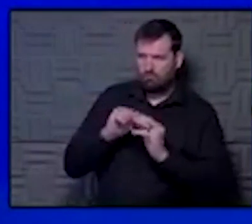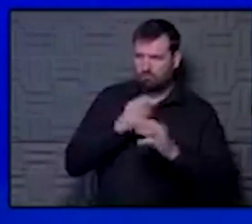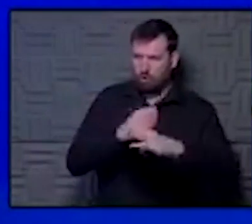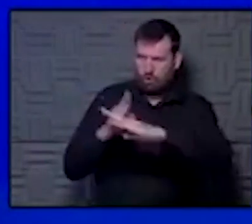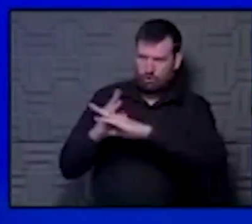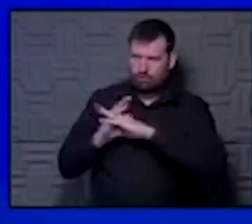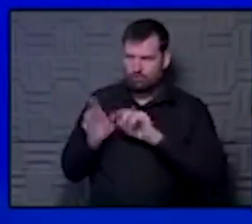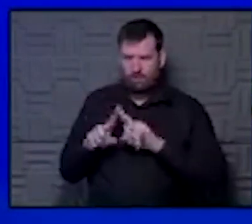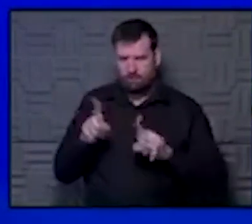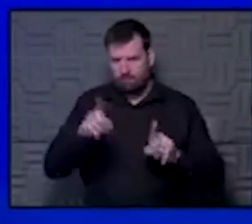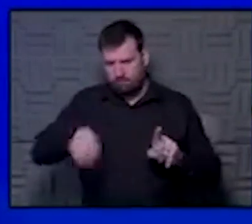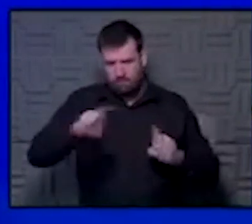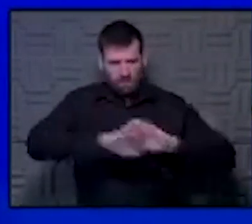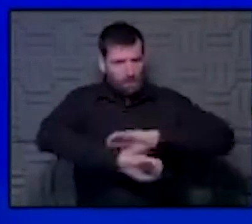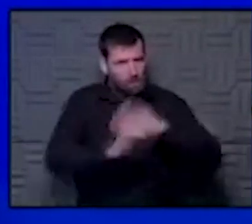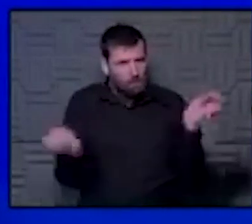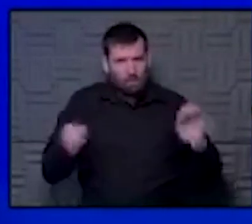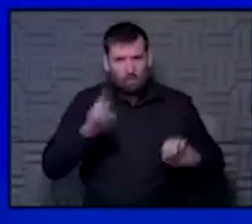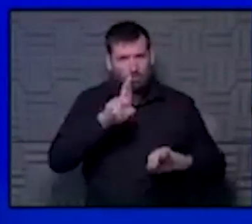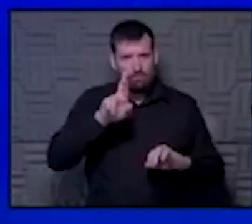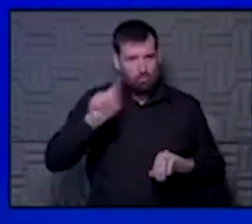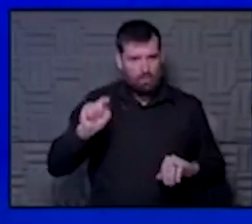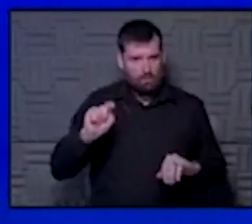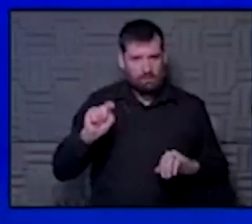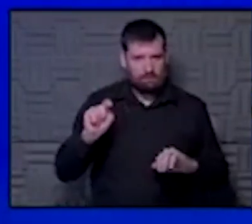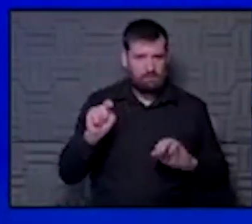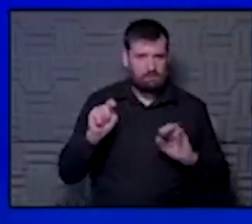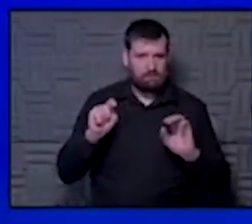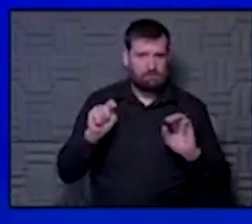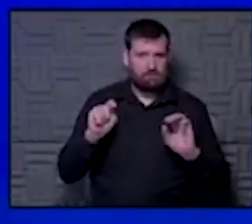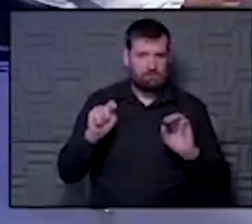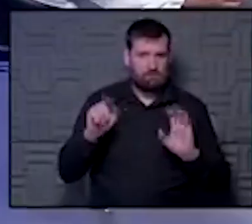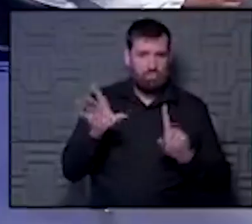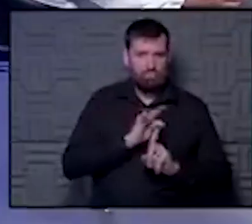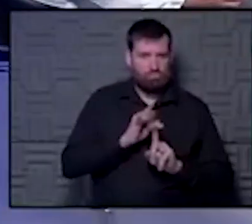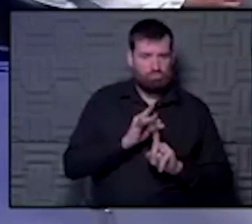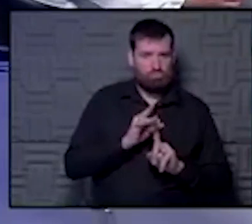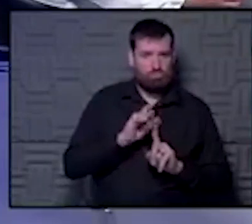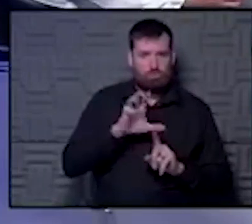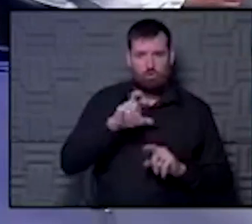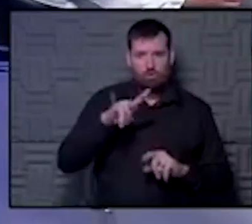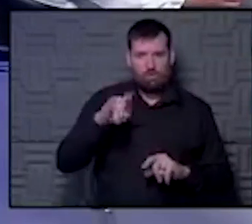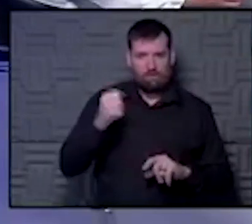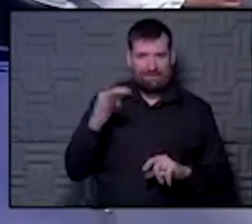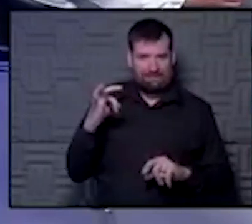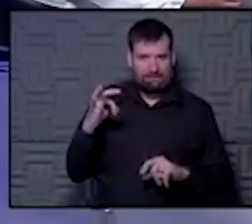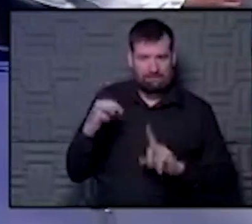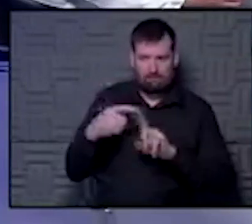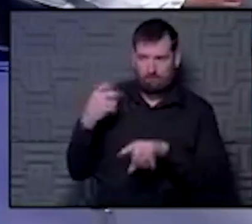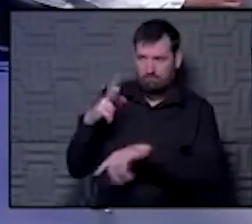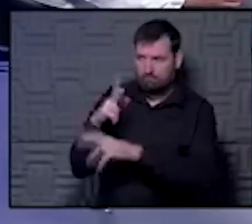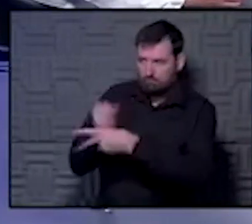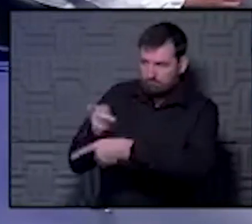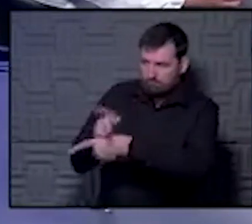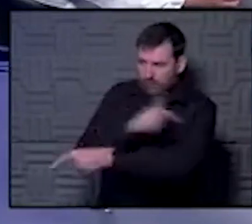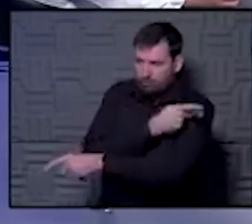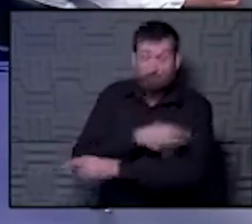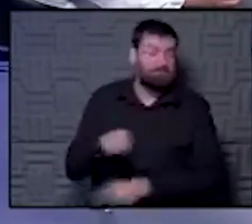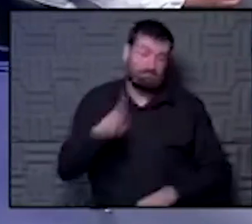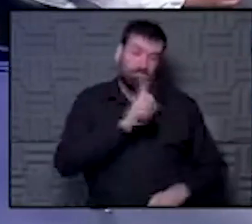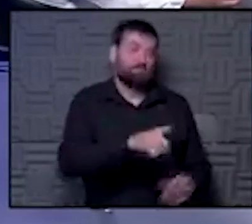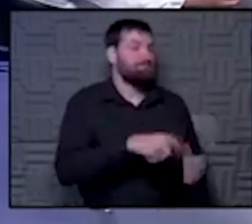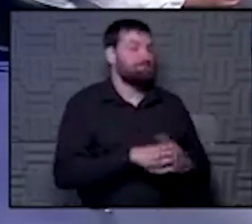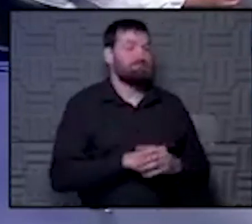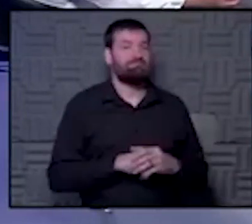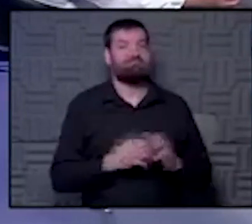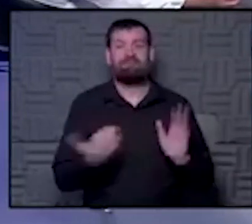it, you've not had any respiratory therapists who have contracted COVID-19 from patient care. Yeah, that is correct. Once again,